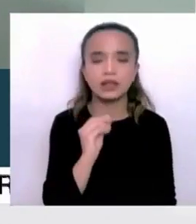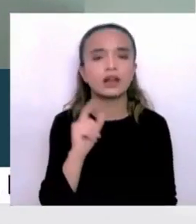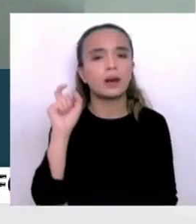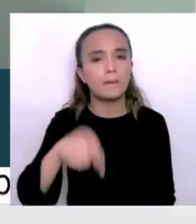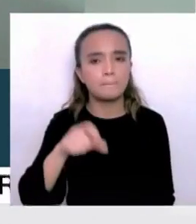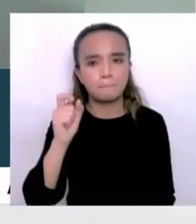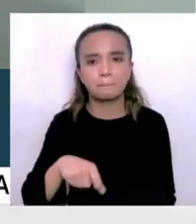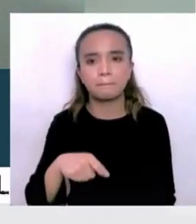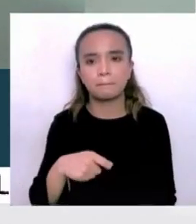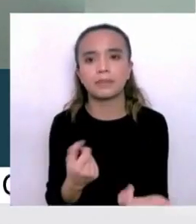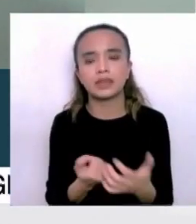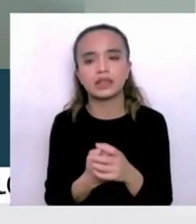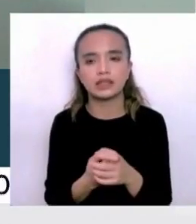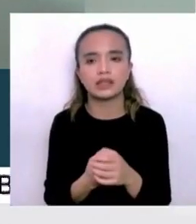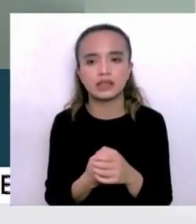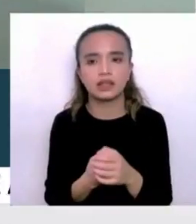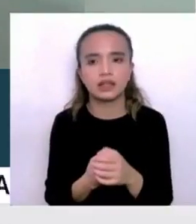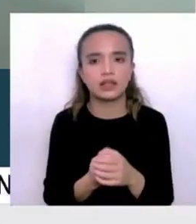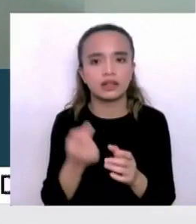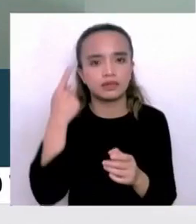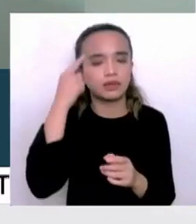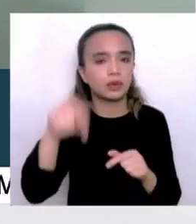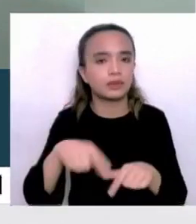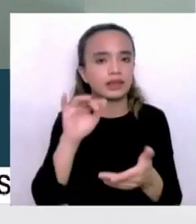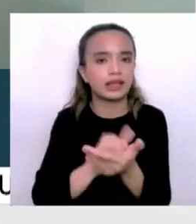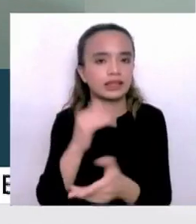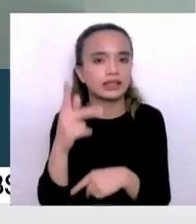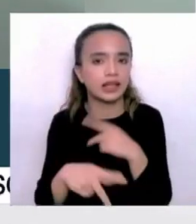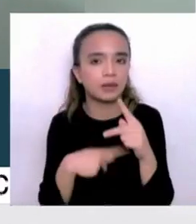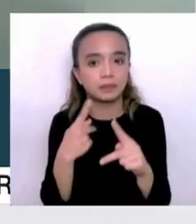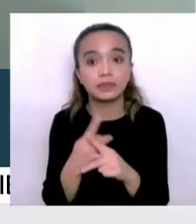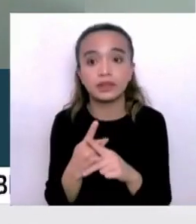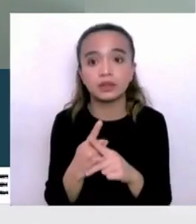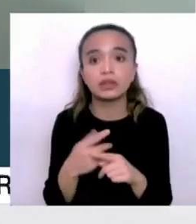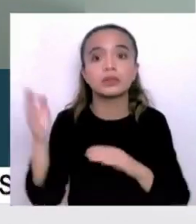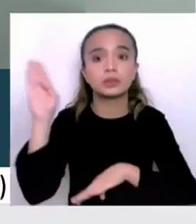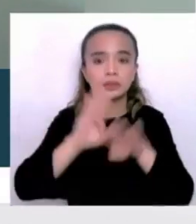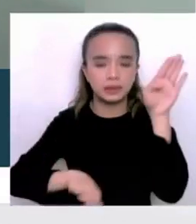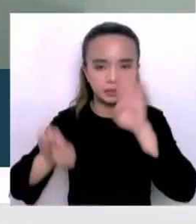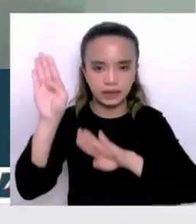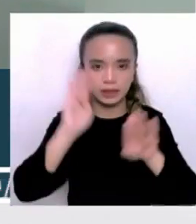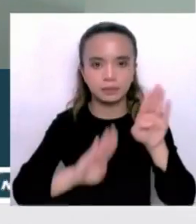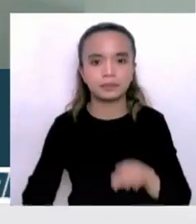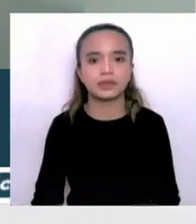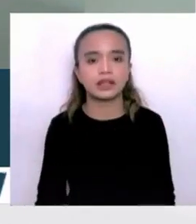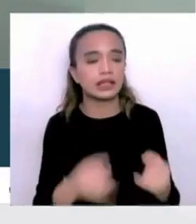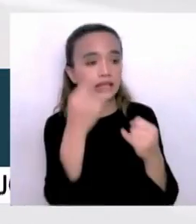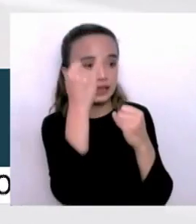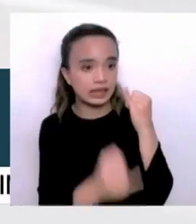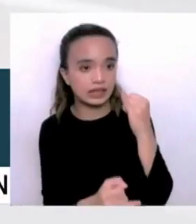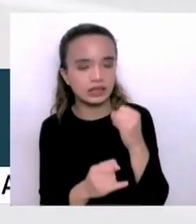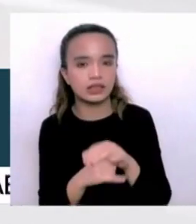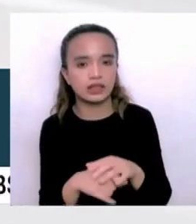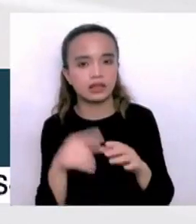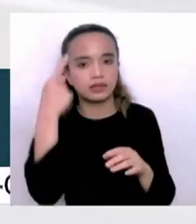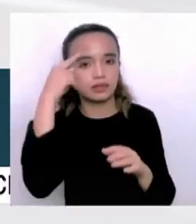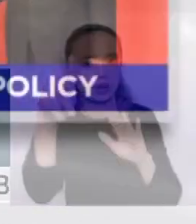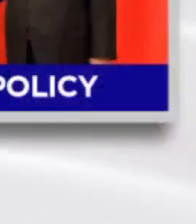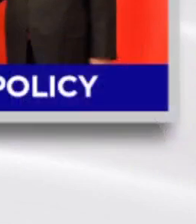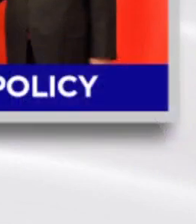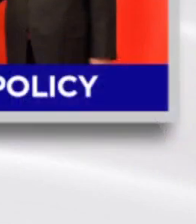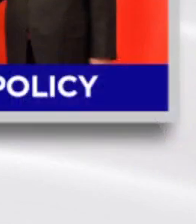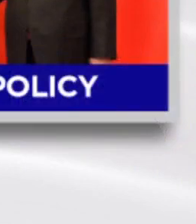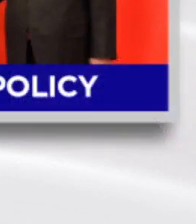They have to compensate us for this kind of problem. Finally, foreign policy. President